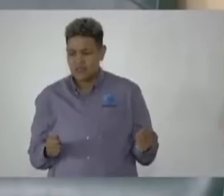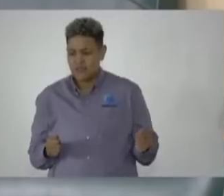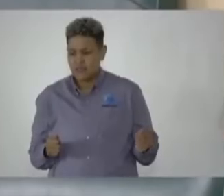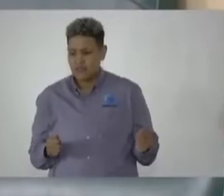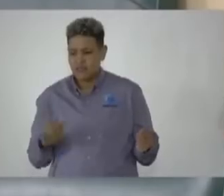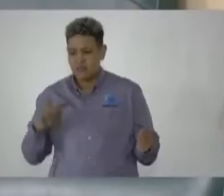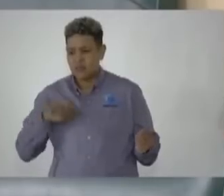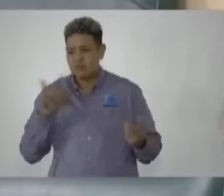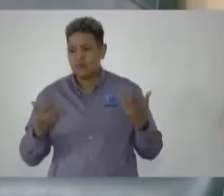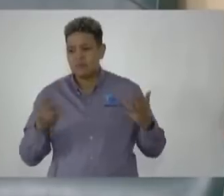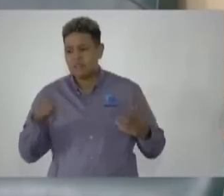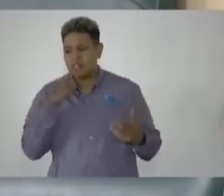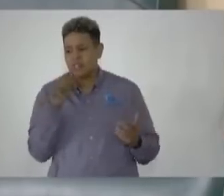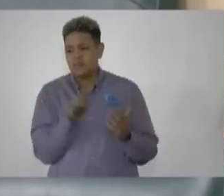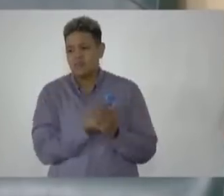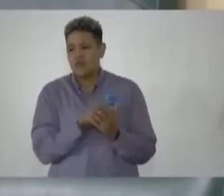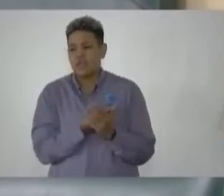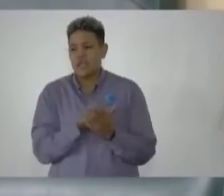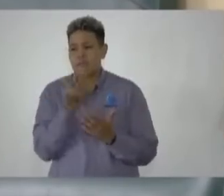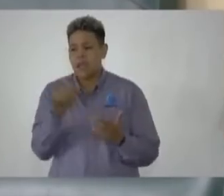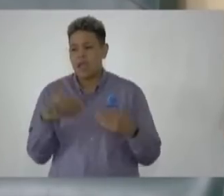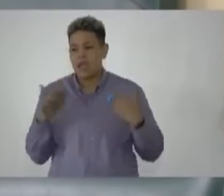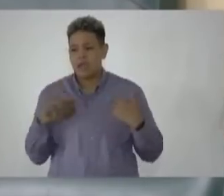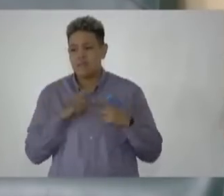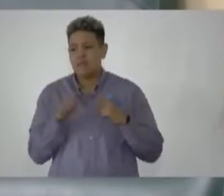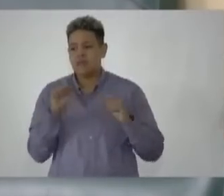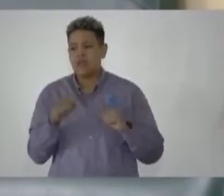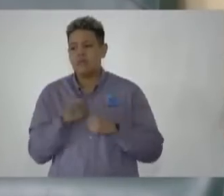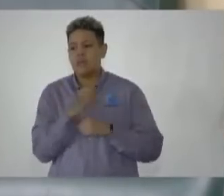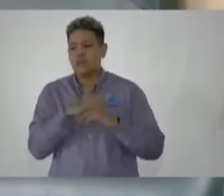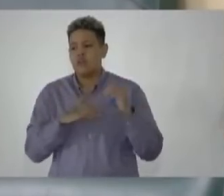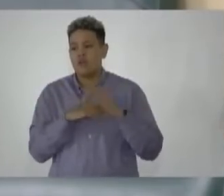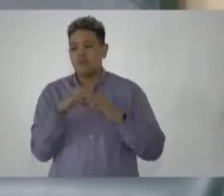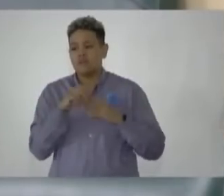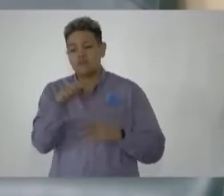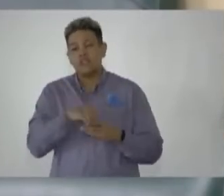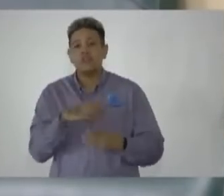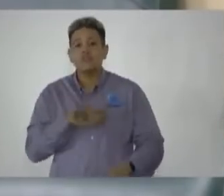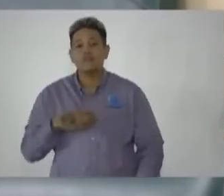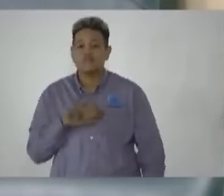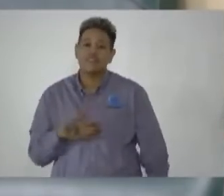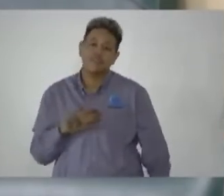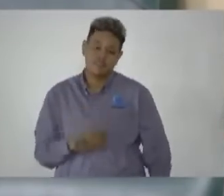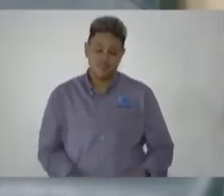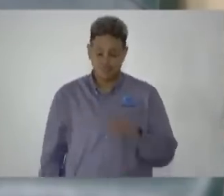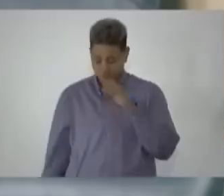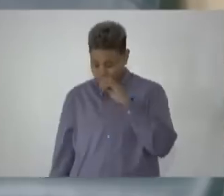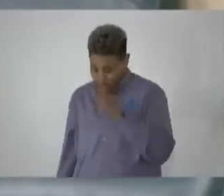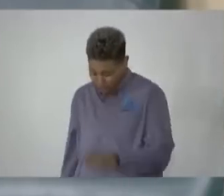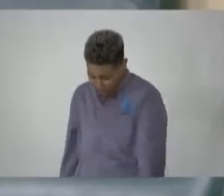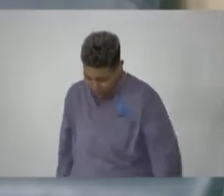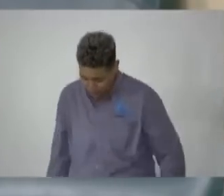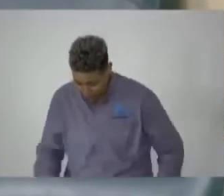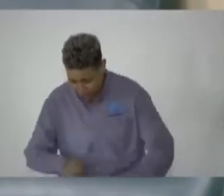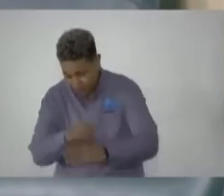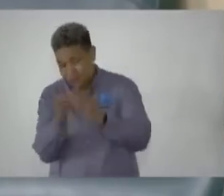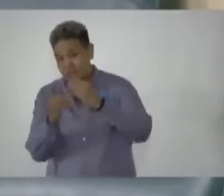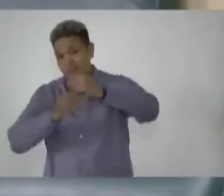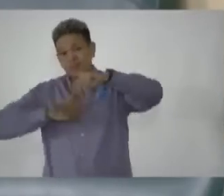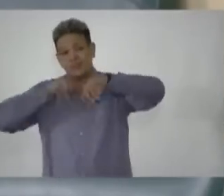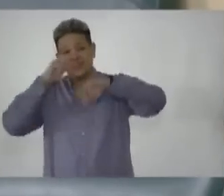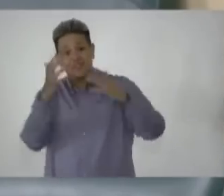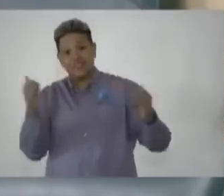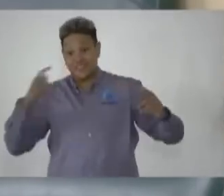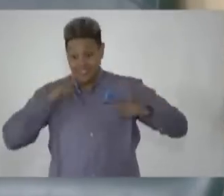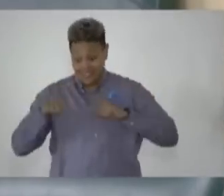we might not say money can buy happiness, but it can make you comfortable in your misery. And my thing is, at the end of the